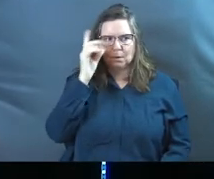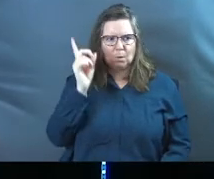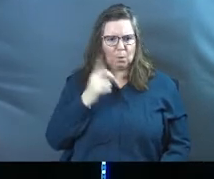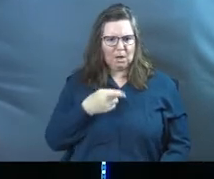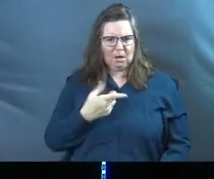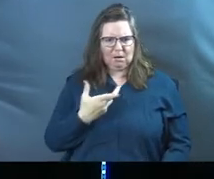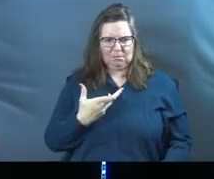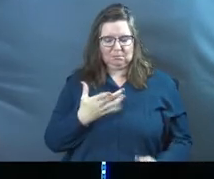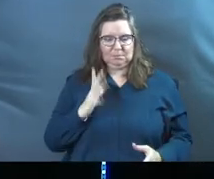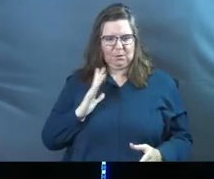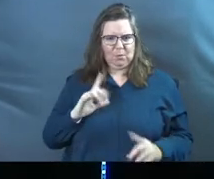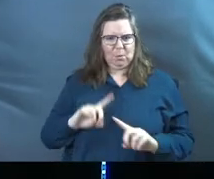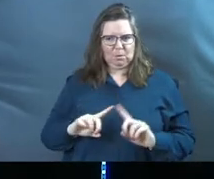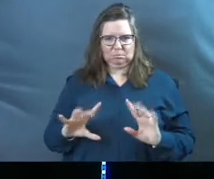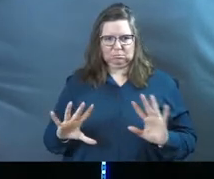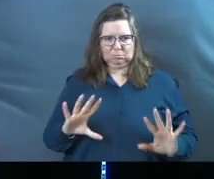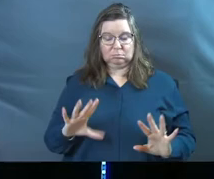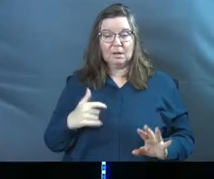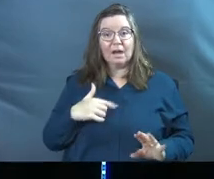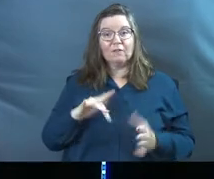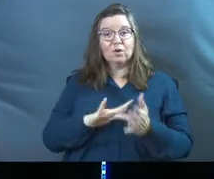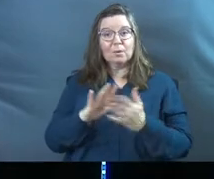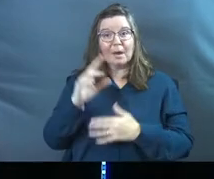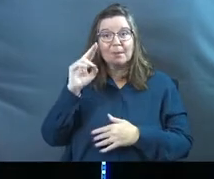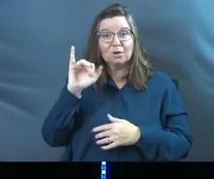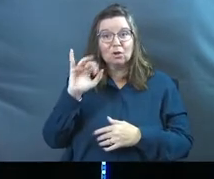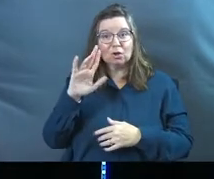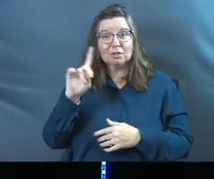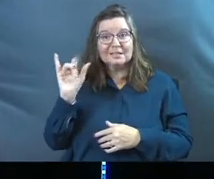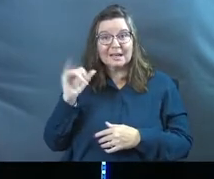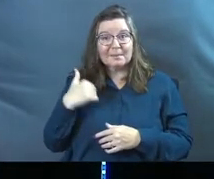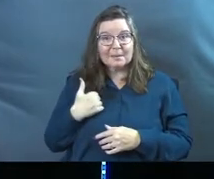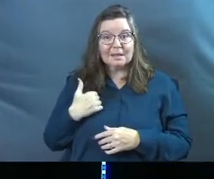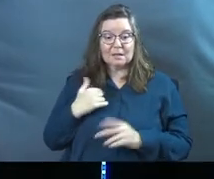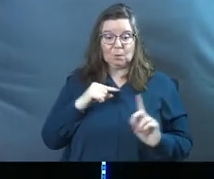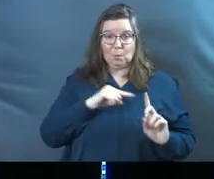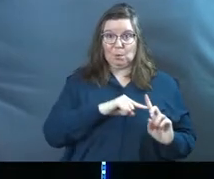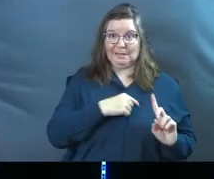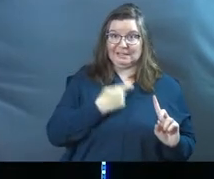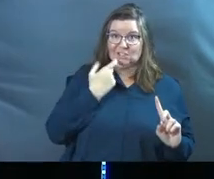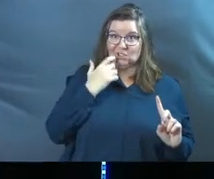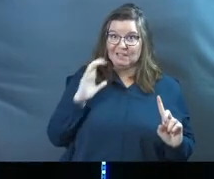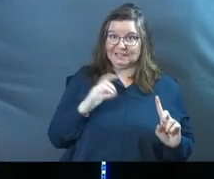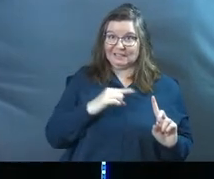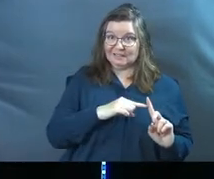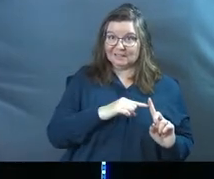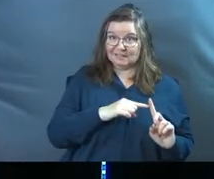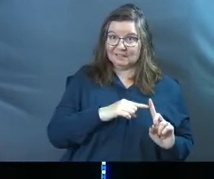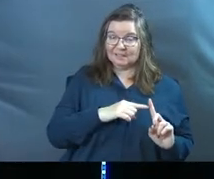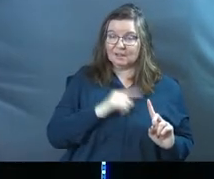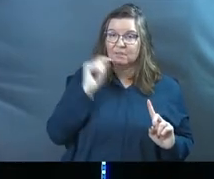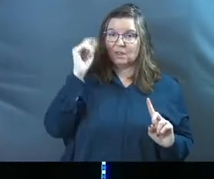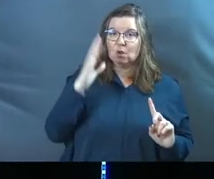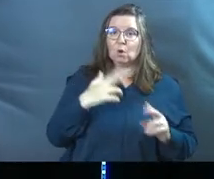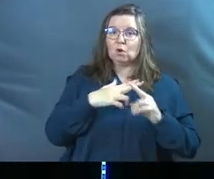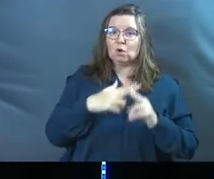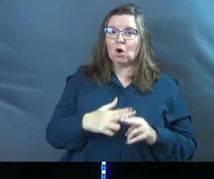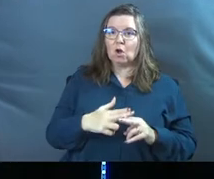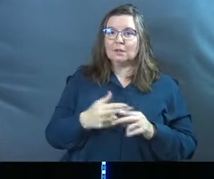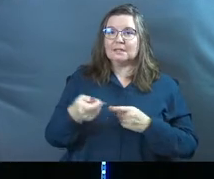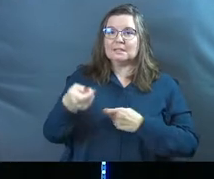world did you come from? And for you Bible nerds out there like me, what Judah just did, the theologians call